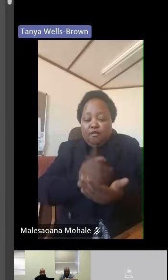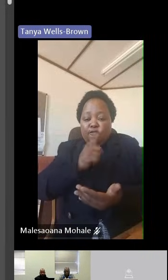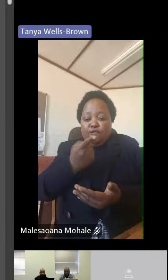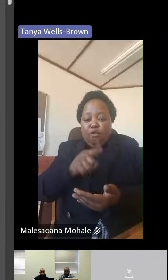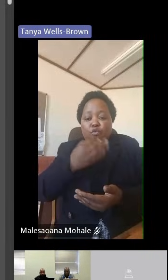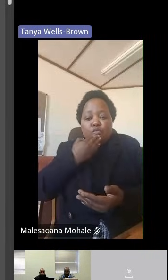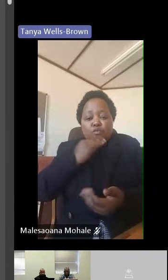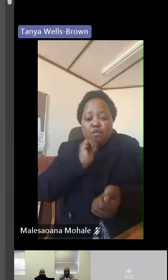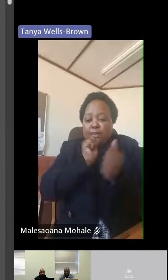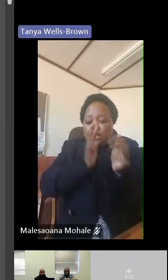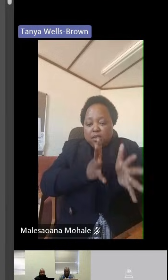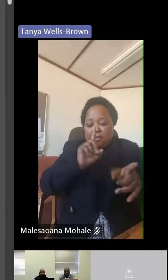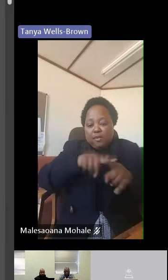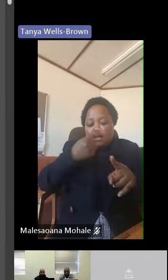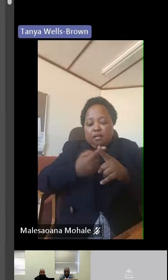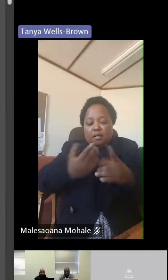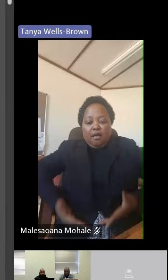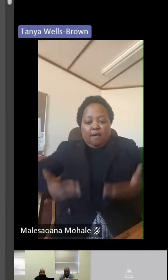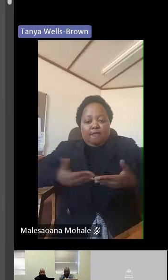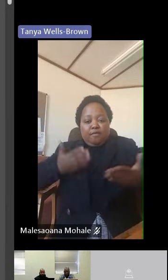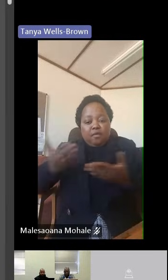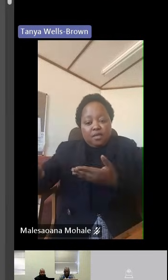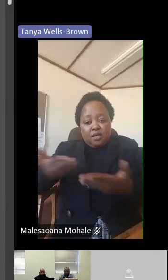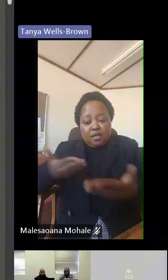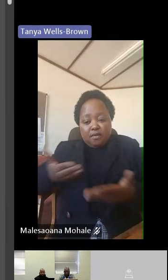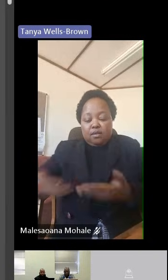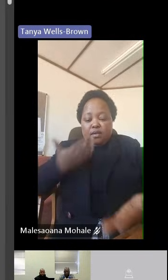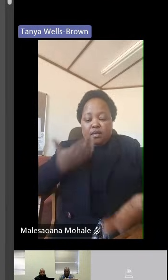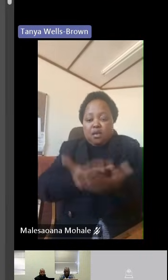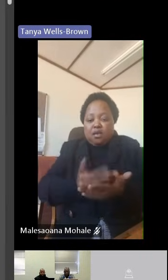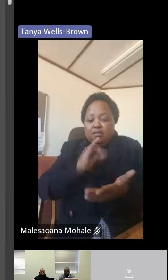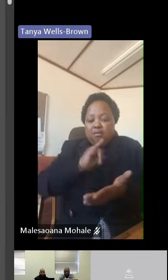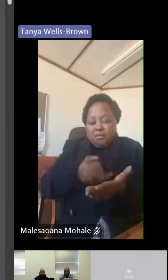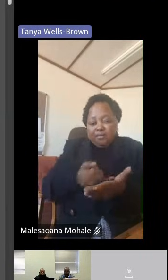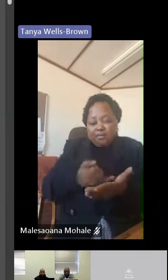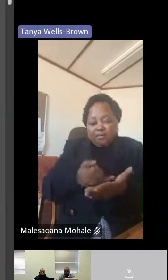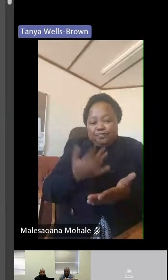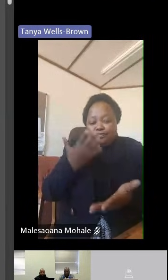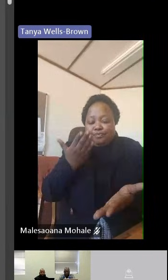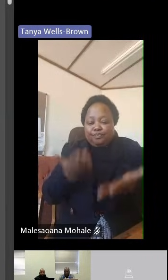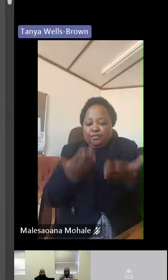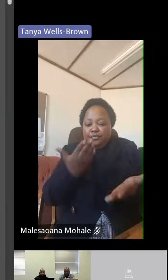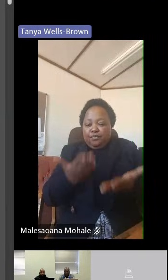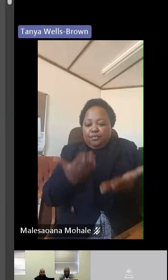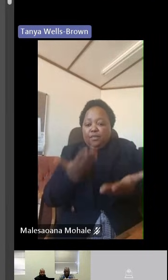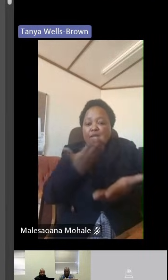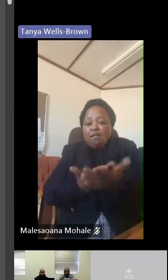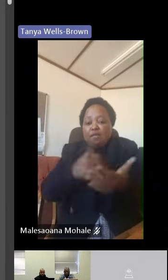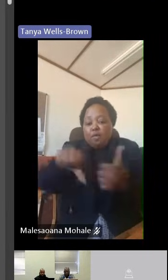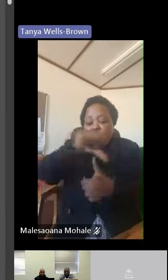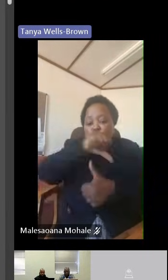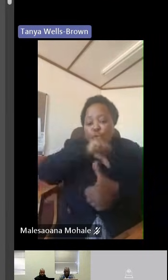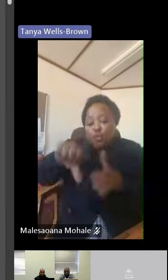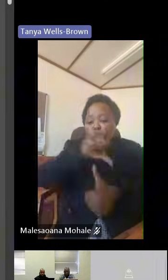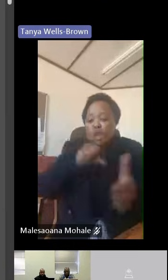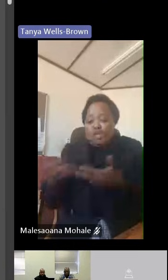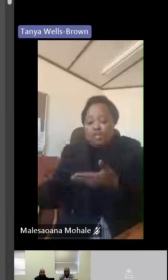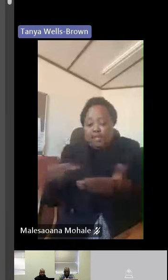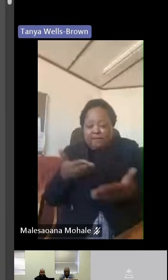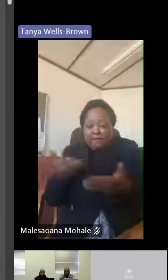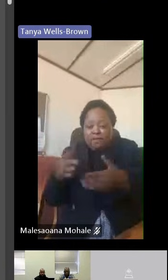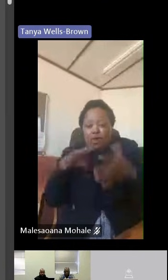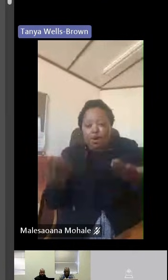health services, it could be justice or policing, it could be social services, housing,